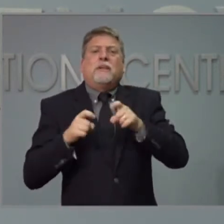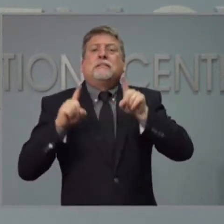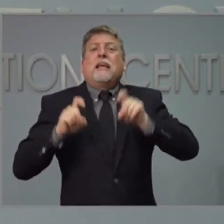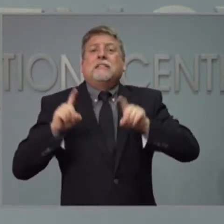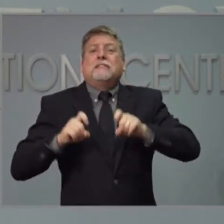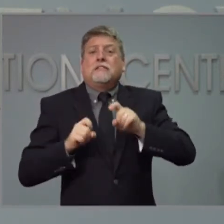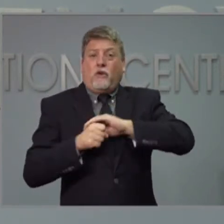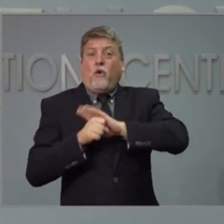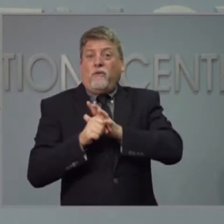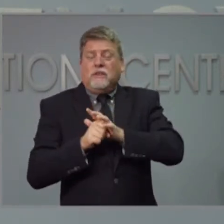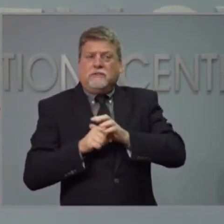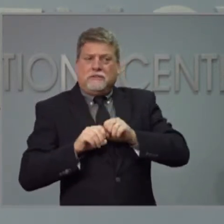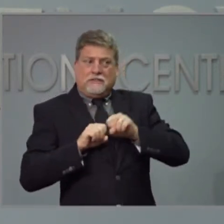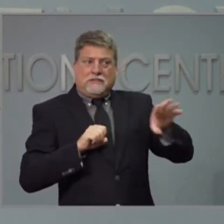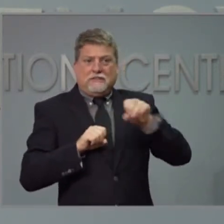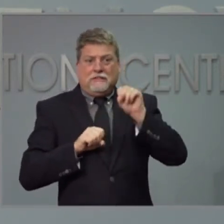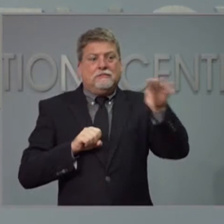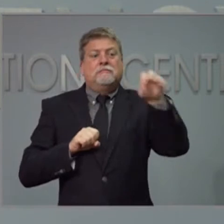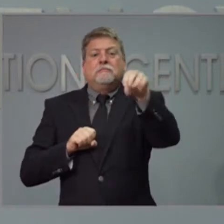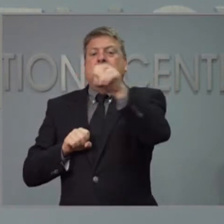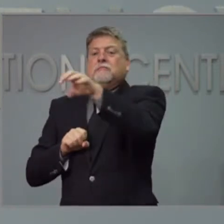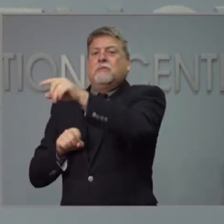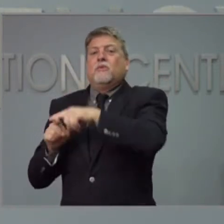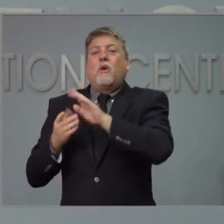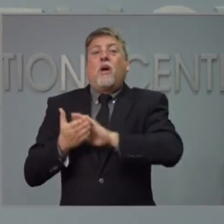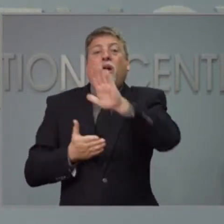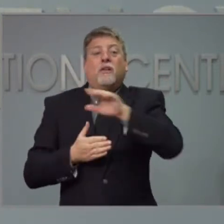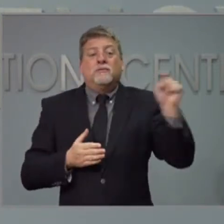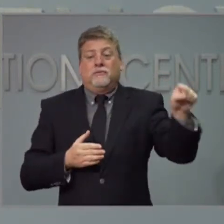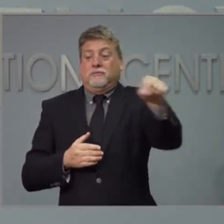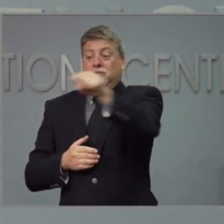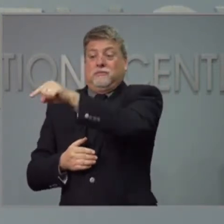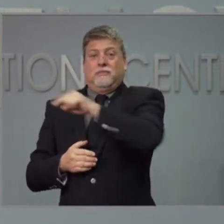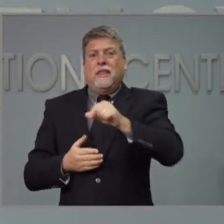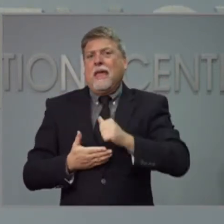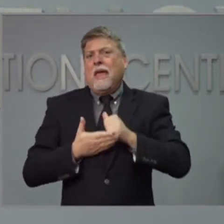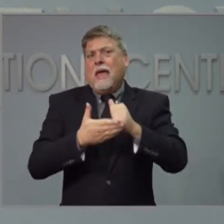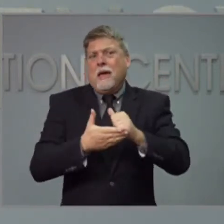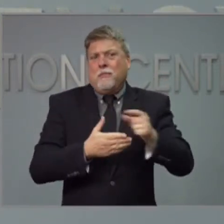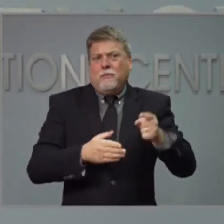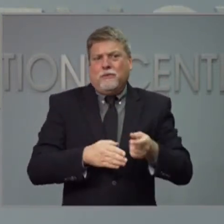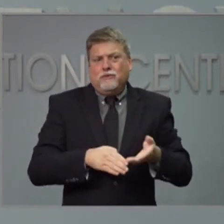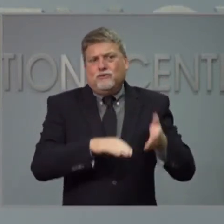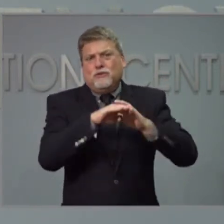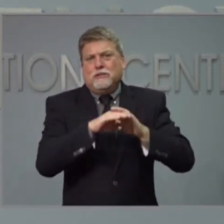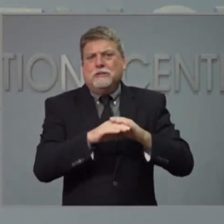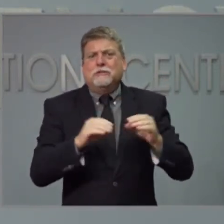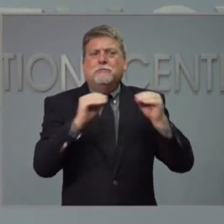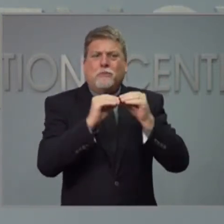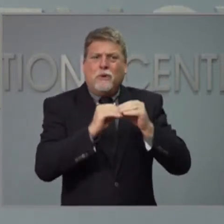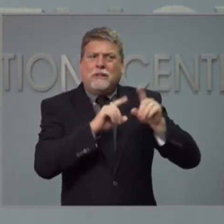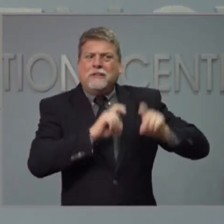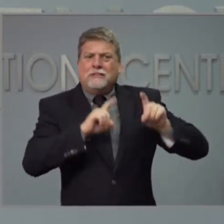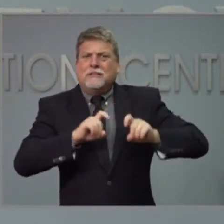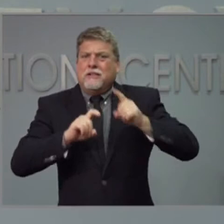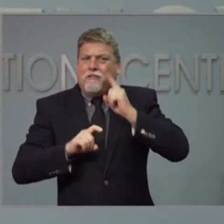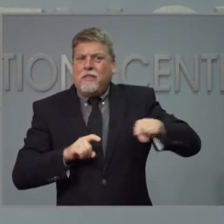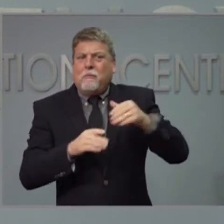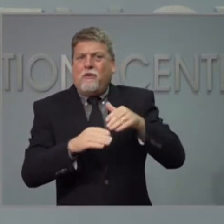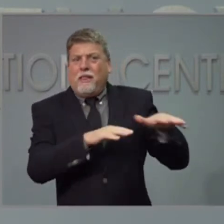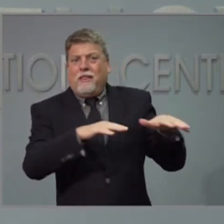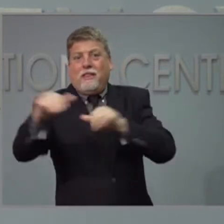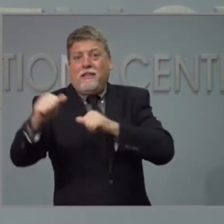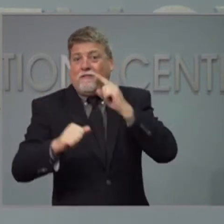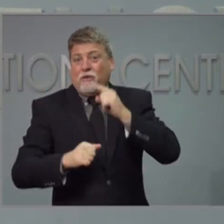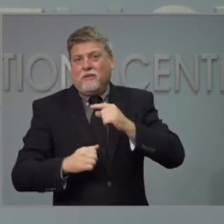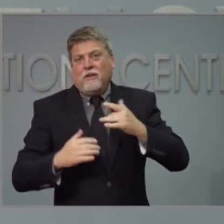private colleges and universities to bolster their student testing efforts. We're also working with local health departments in some of those